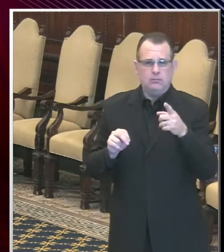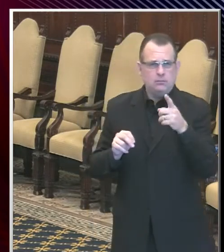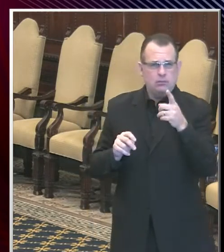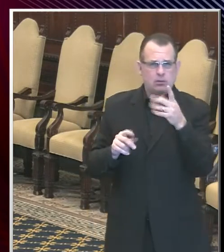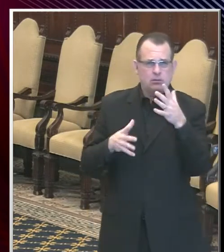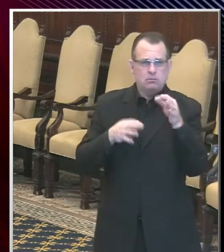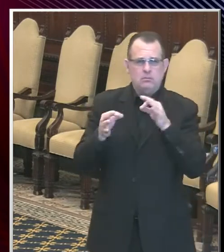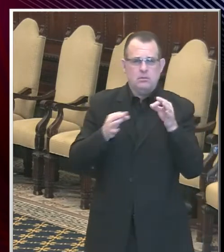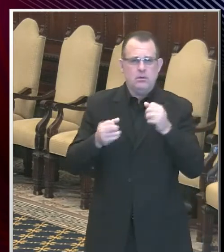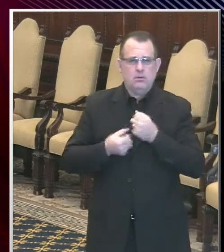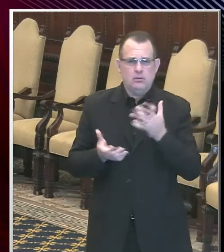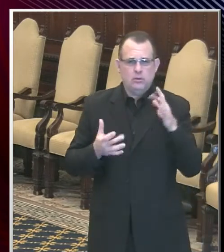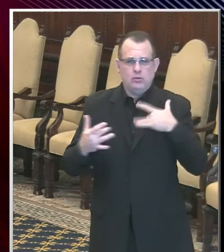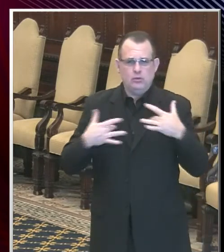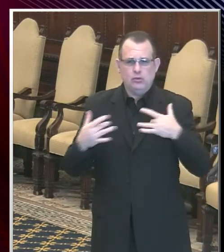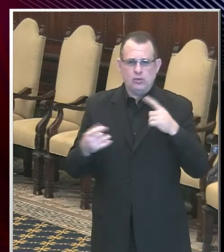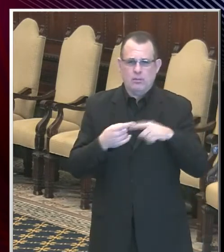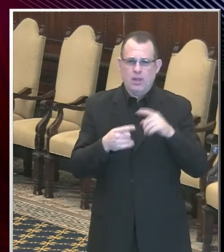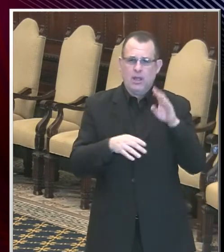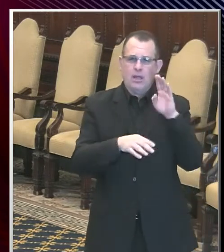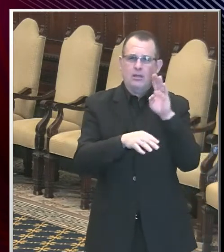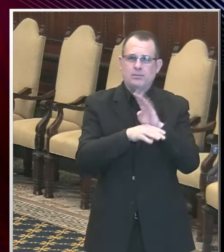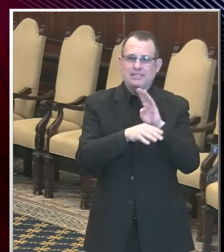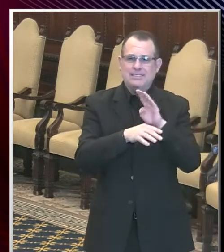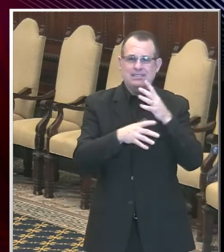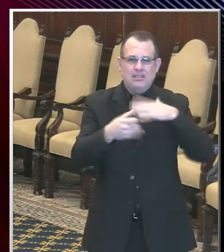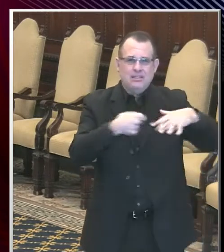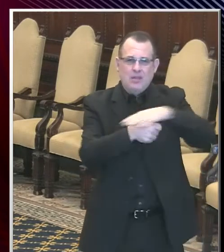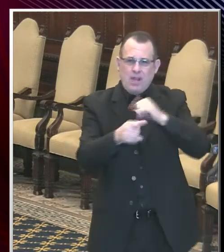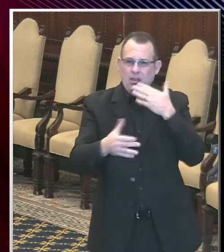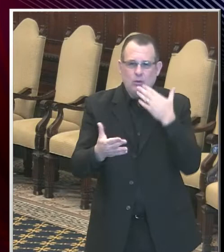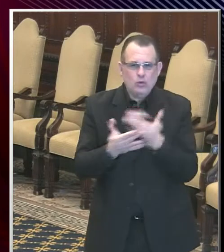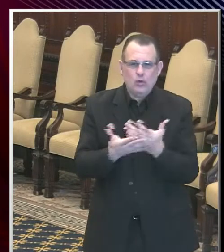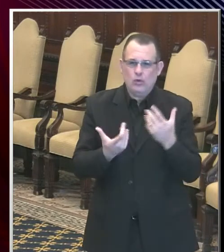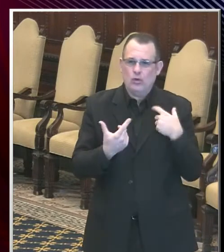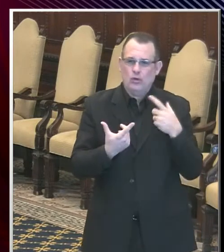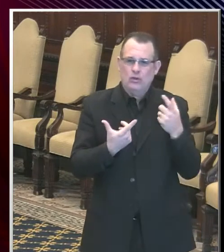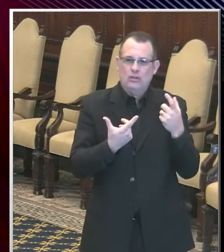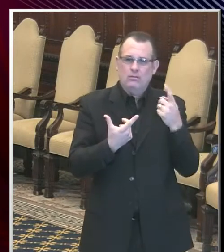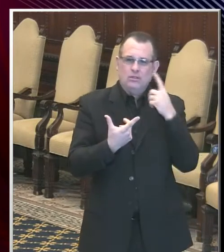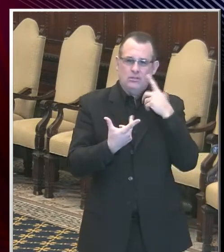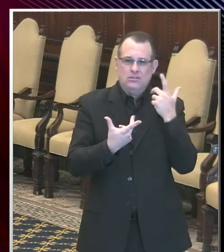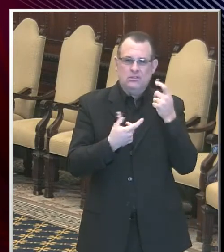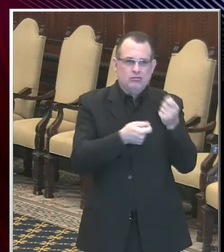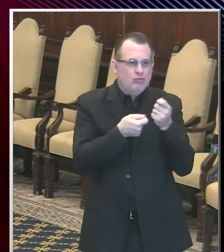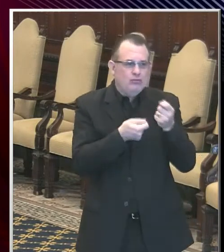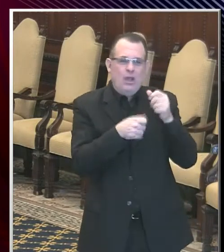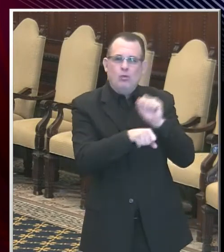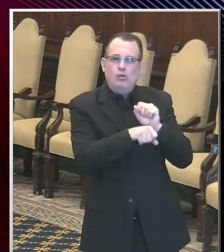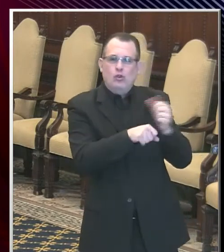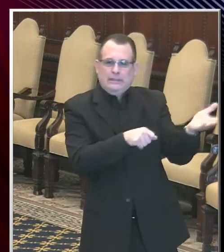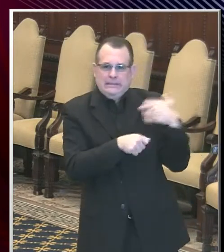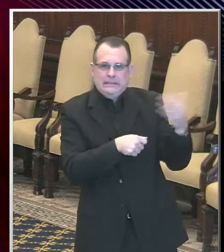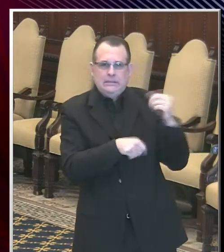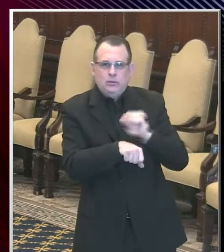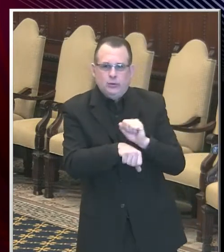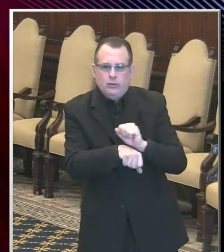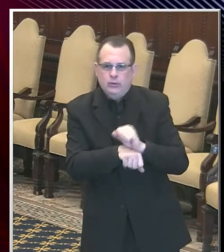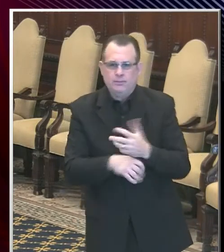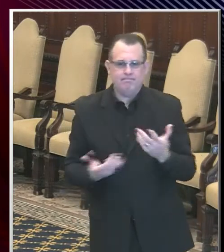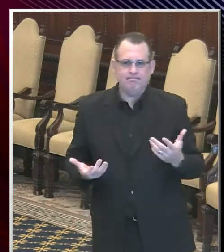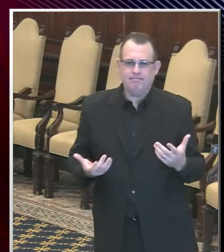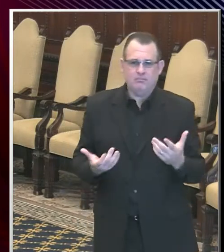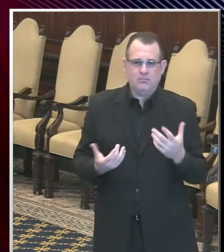business climate was not favorable for attracting businesses and workers. And I was wondering, how did your team weigh those concerns as you constructed those